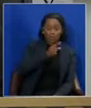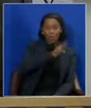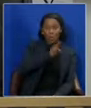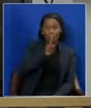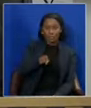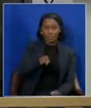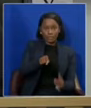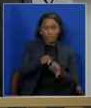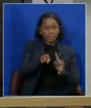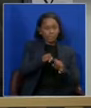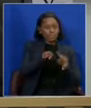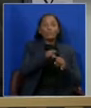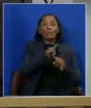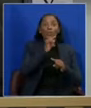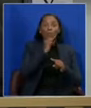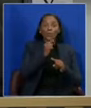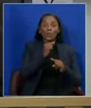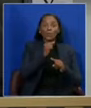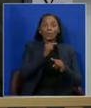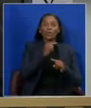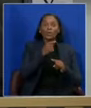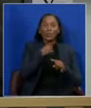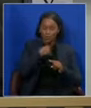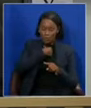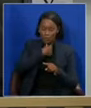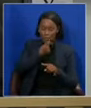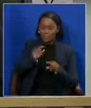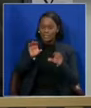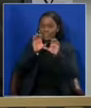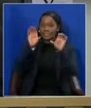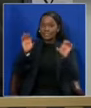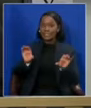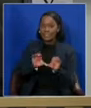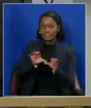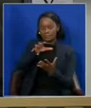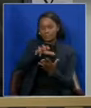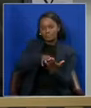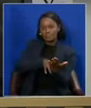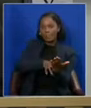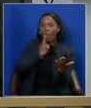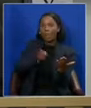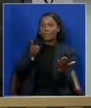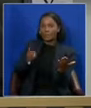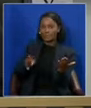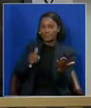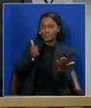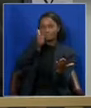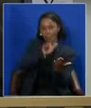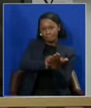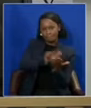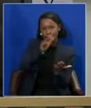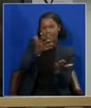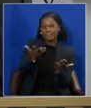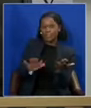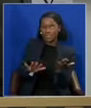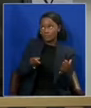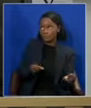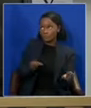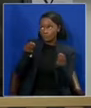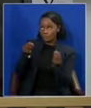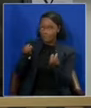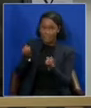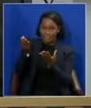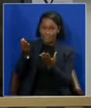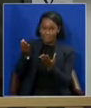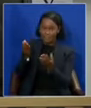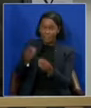to the person, present to her or to him that the audit have been conducted. Actually, we want to, because sometimes